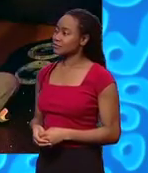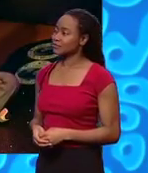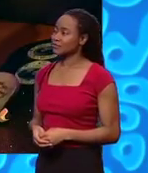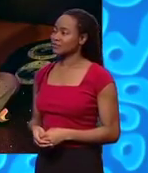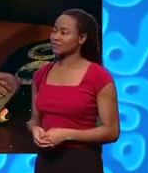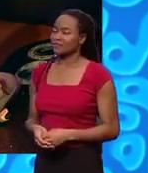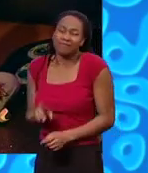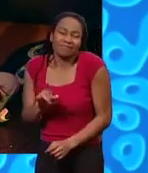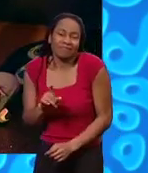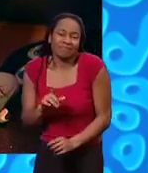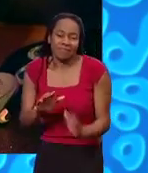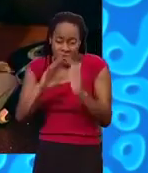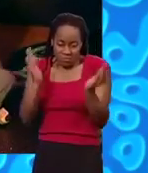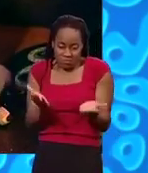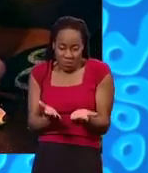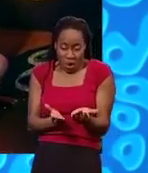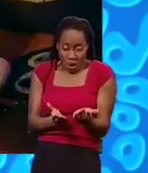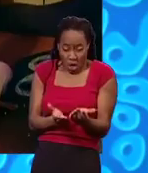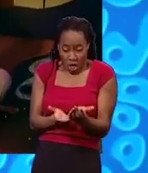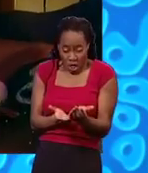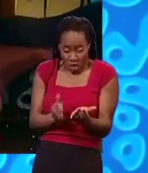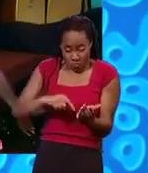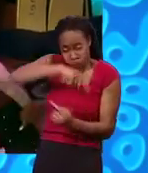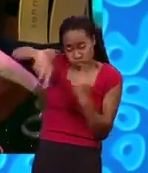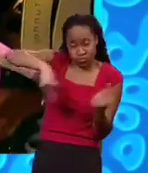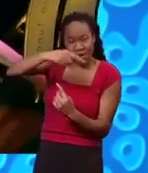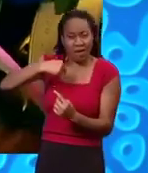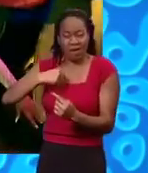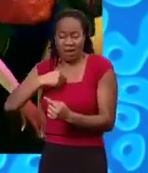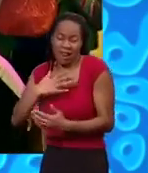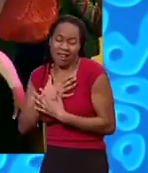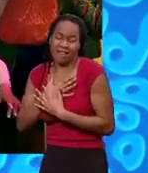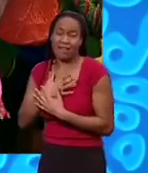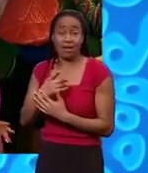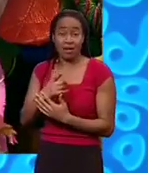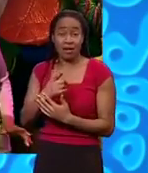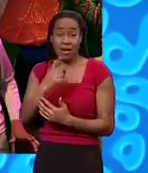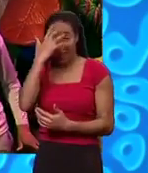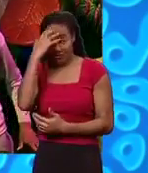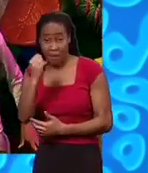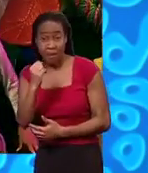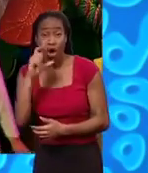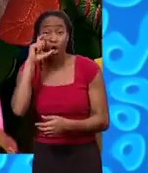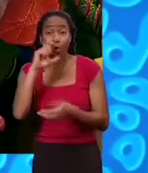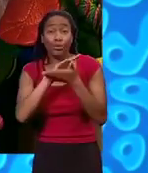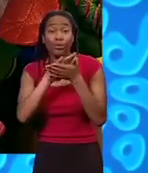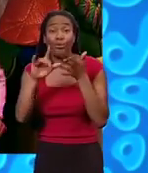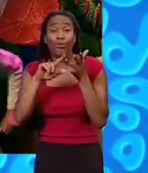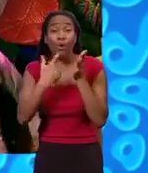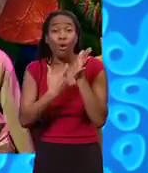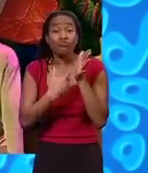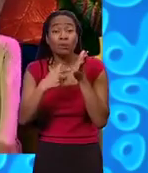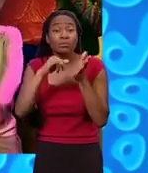I love that planet move. Now, how about the chorus moves? Can you still remember them? Join